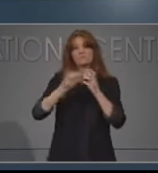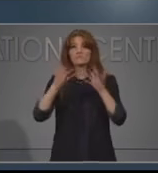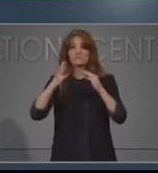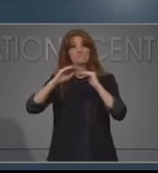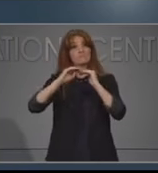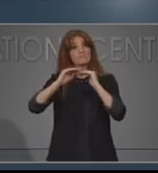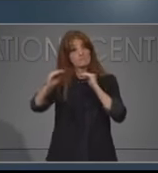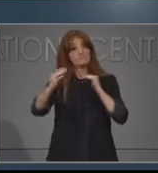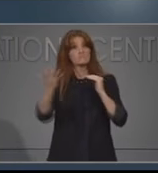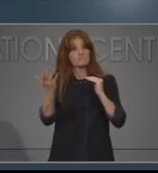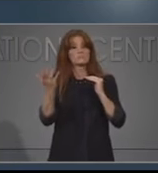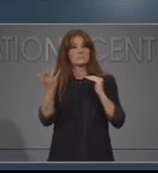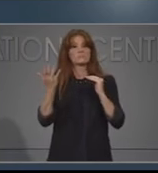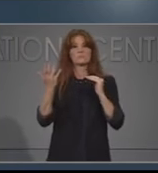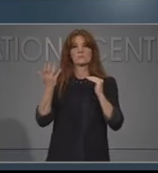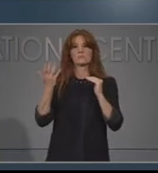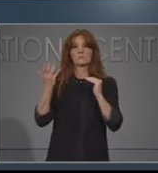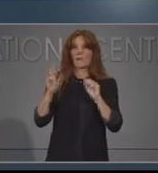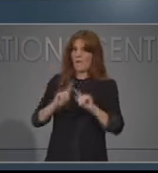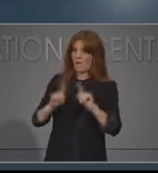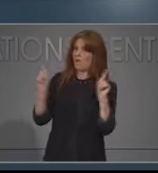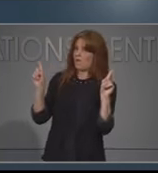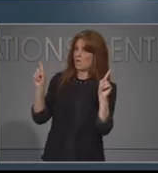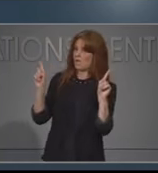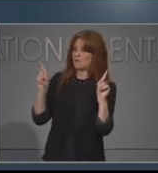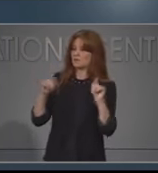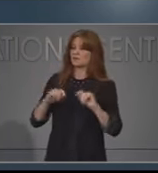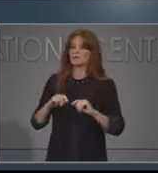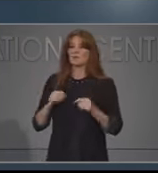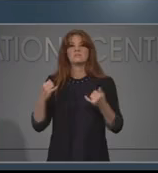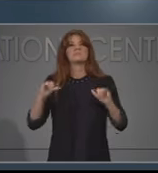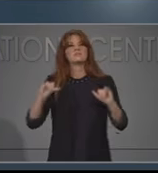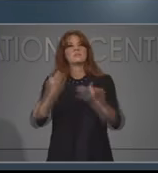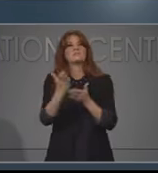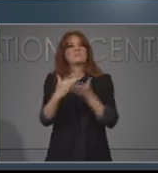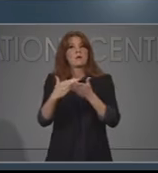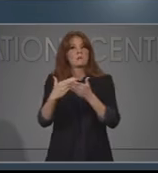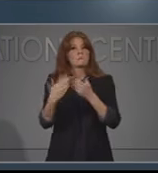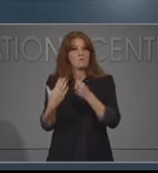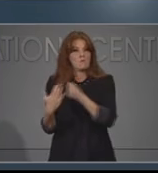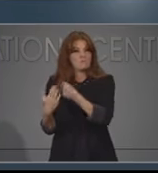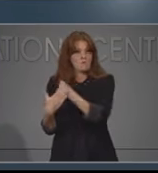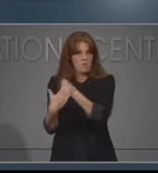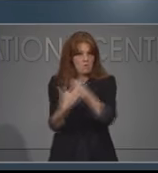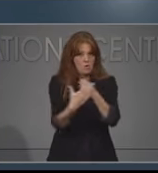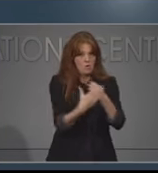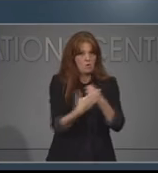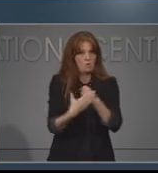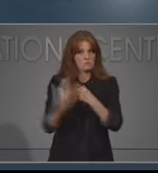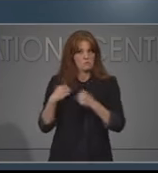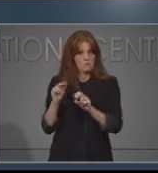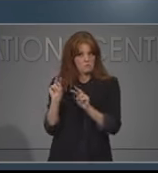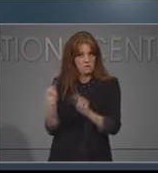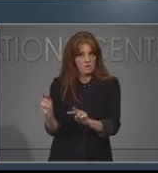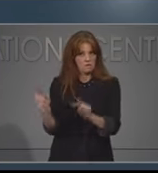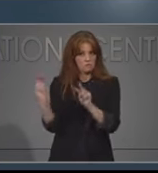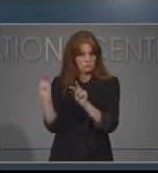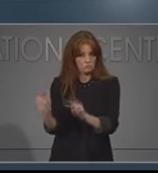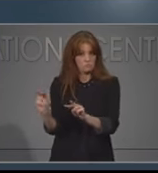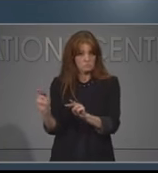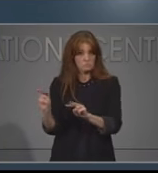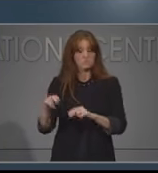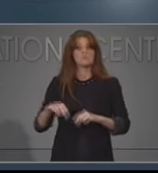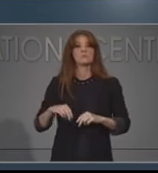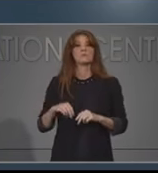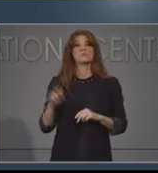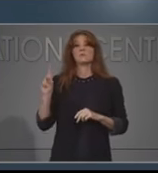stable. However, there continue to be some warning signs that we need to watch closely.